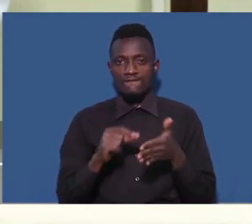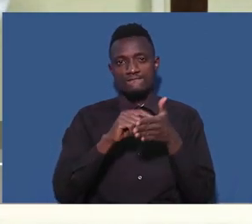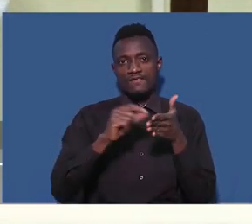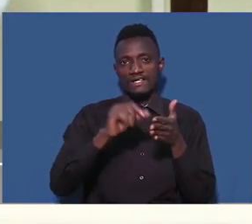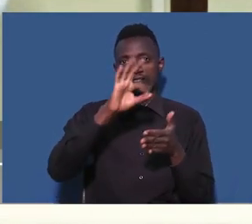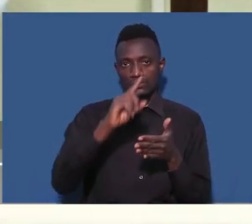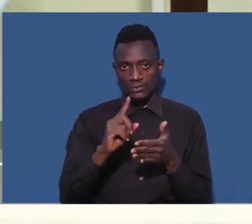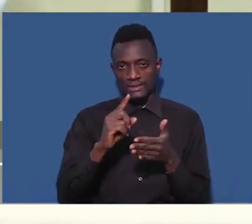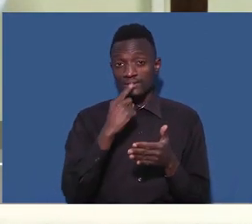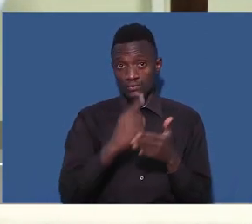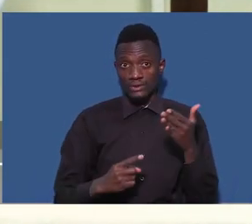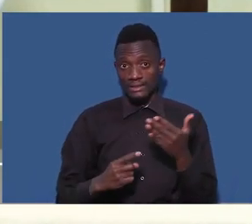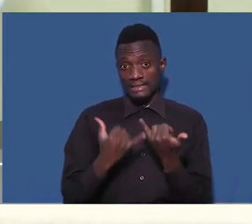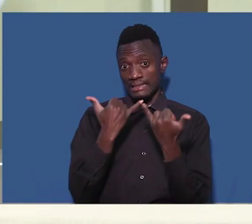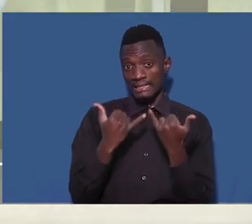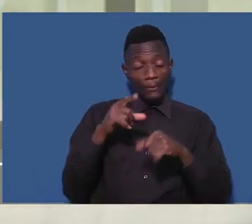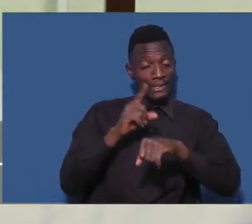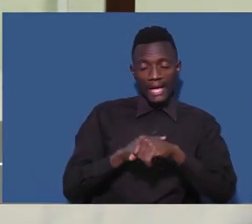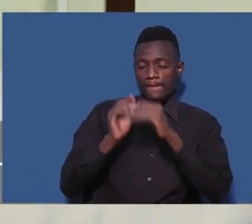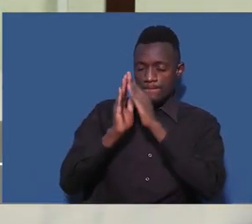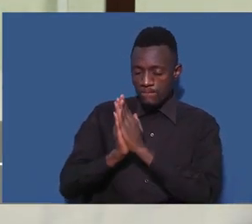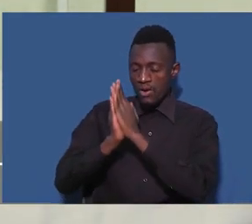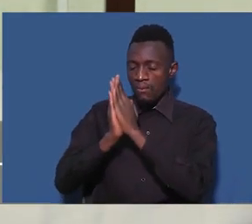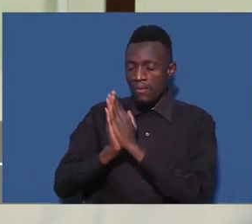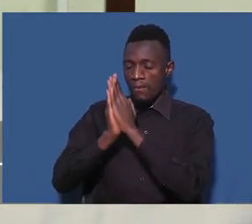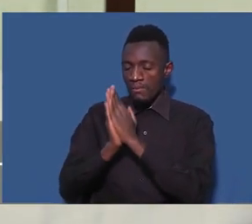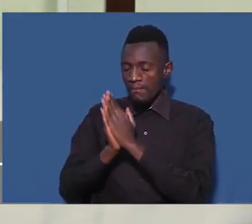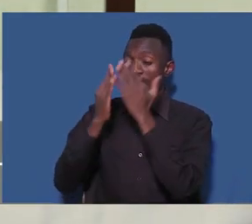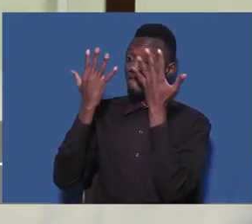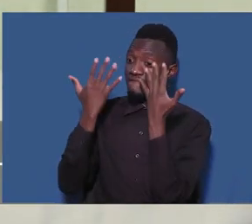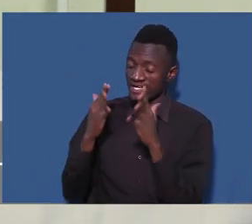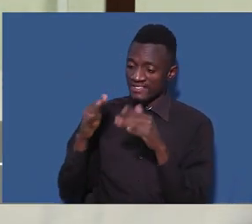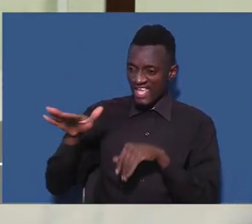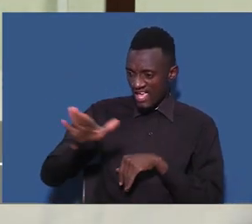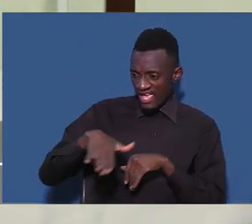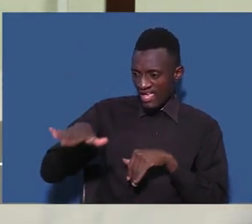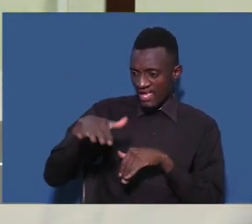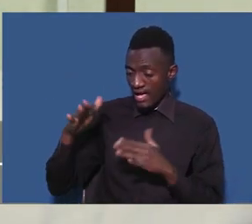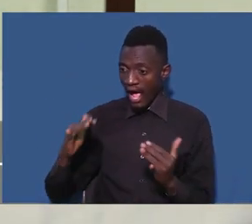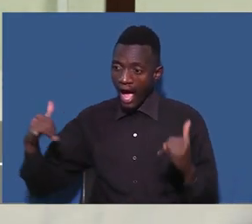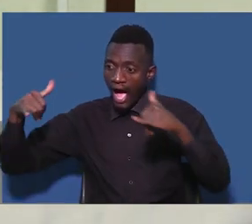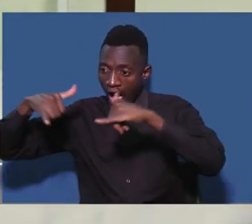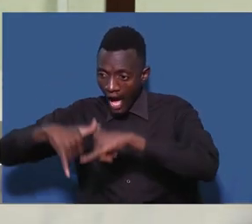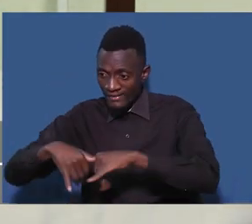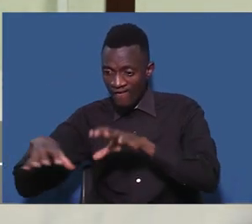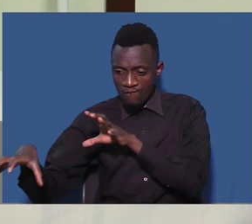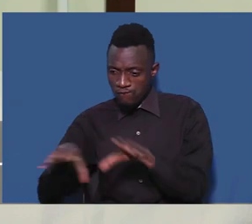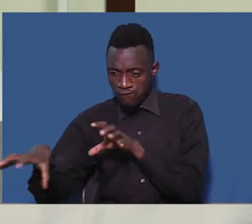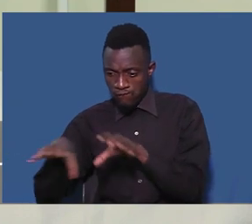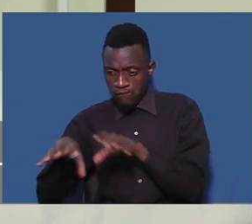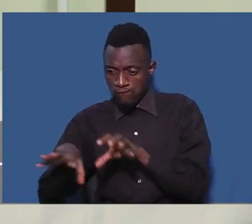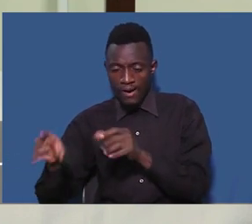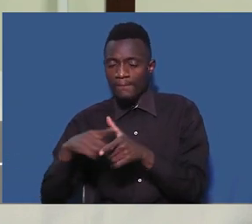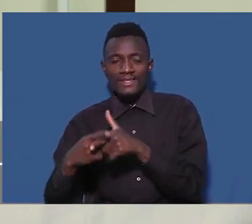from verse 31, and when they had prayed, the place where they were assembled together was shaken, and they were filled with